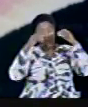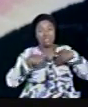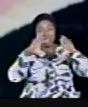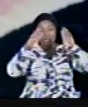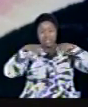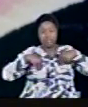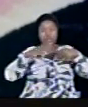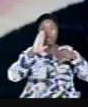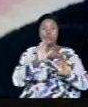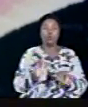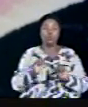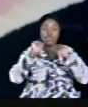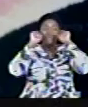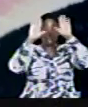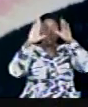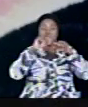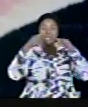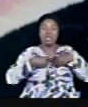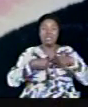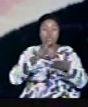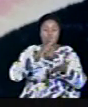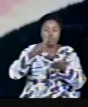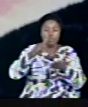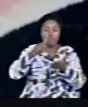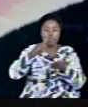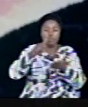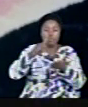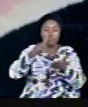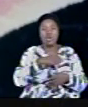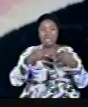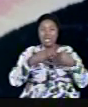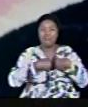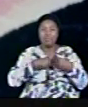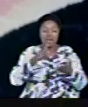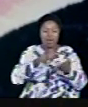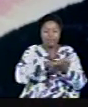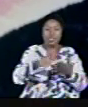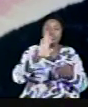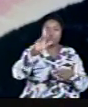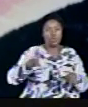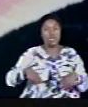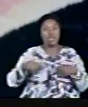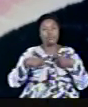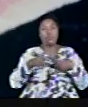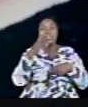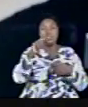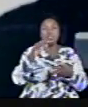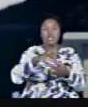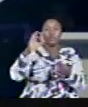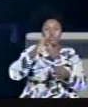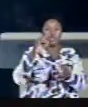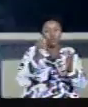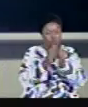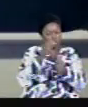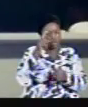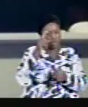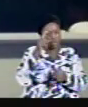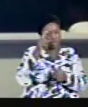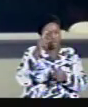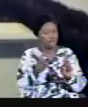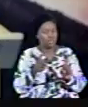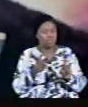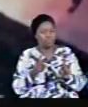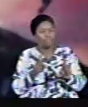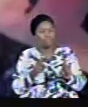has purified you, and he has refined your life. The Spirit with you. But